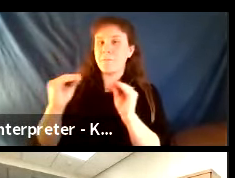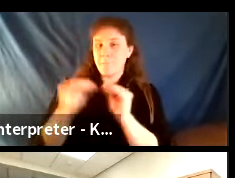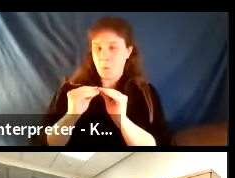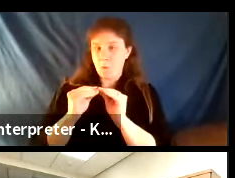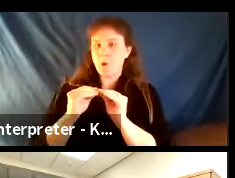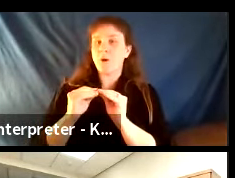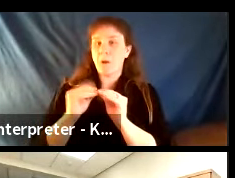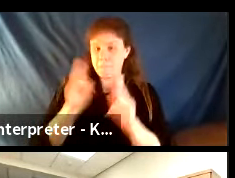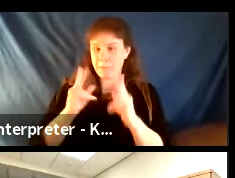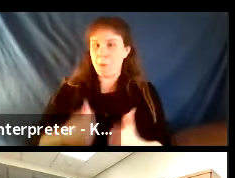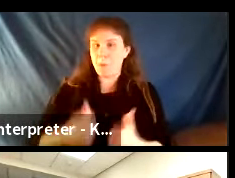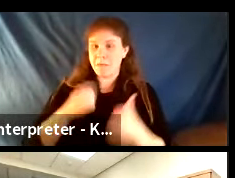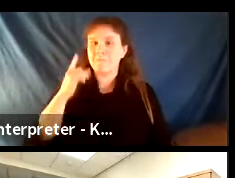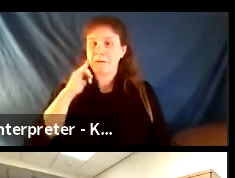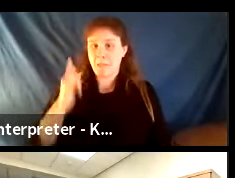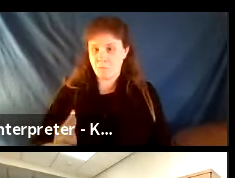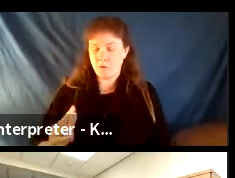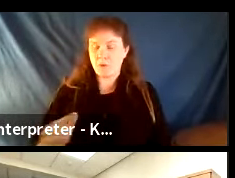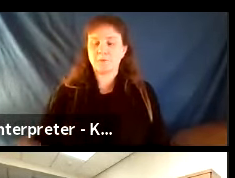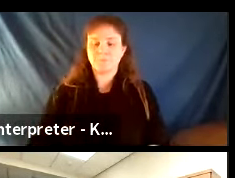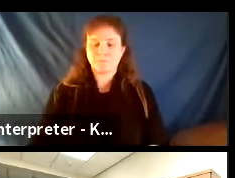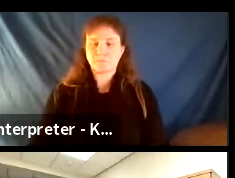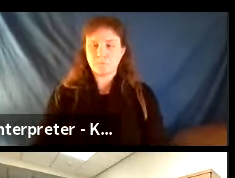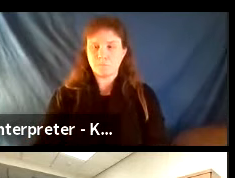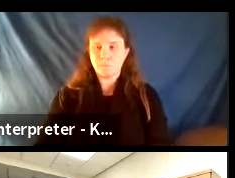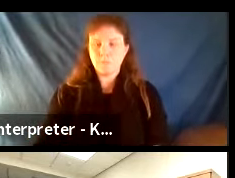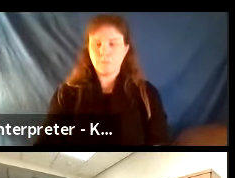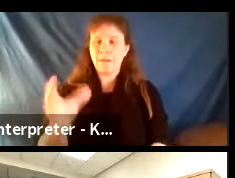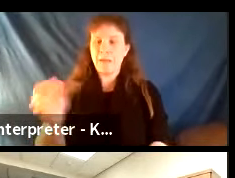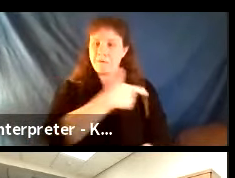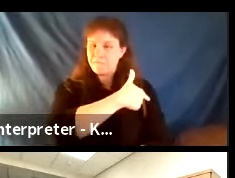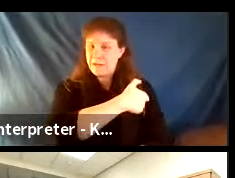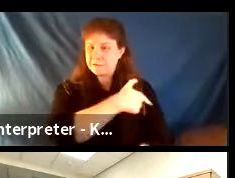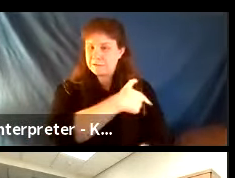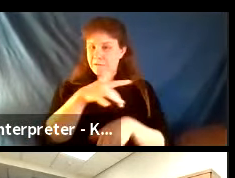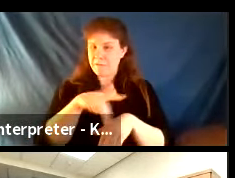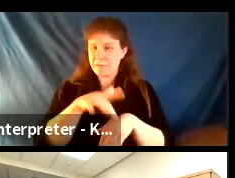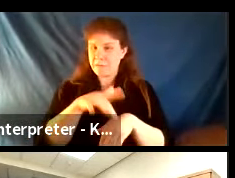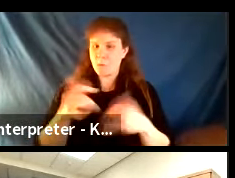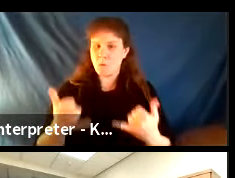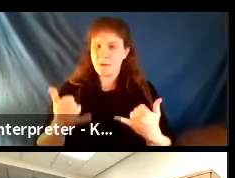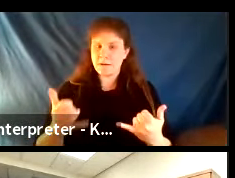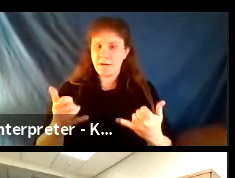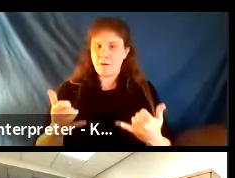And the pace of vaccine at this point appears to be